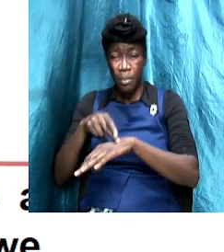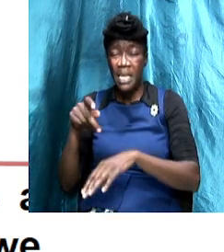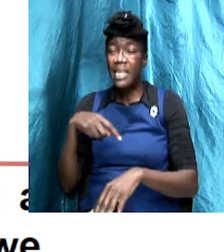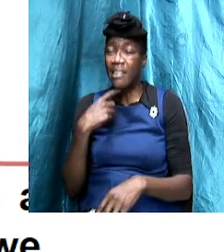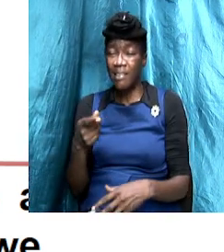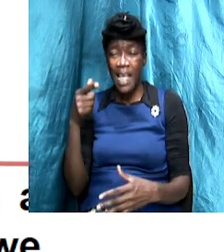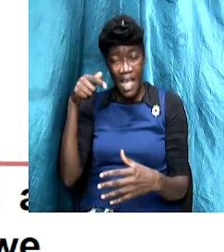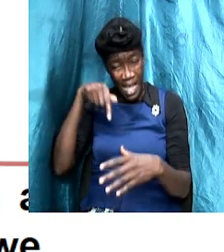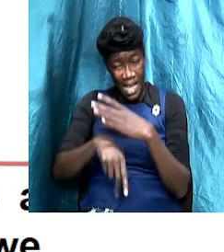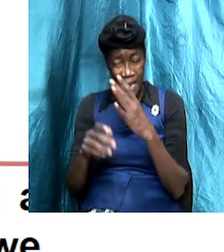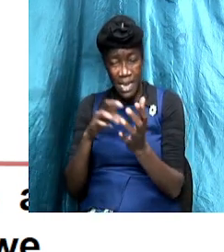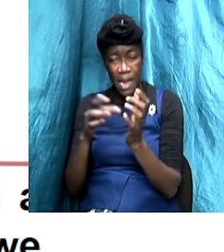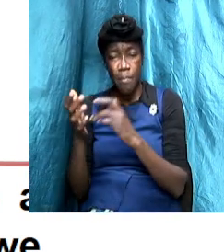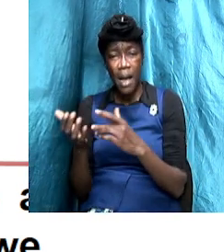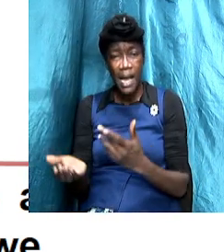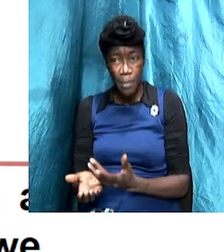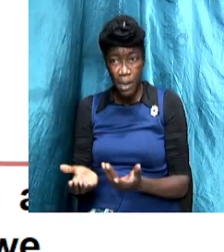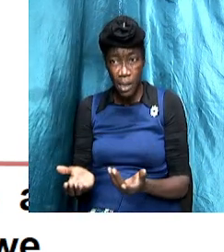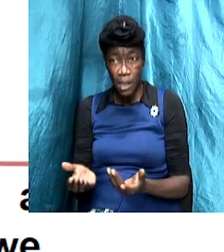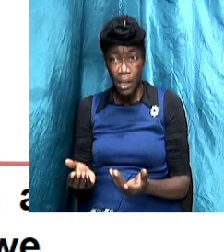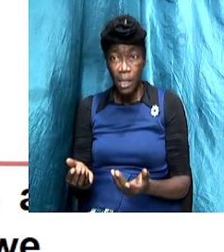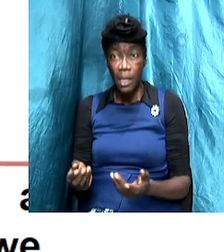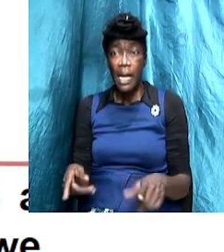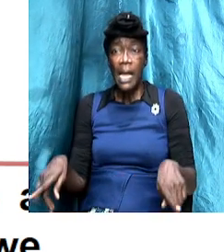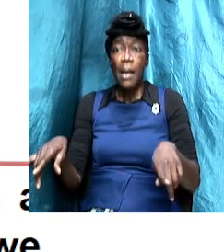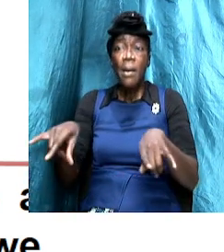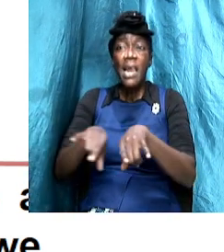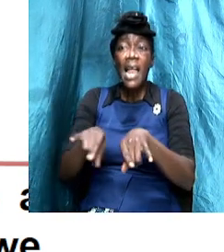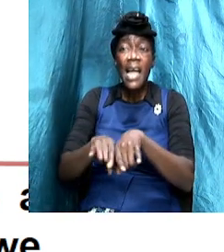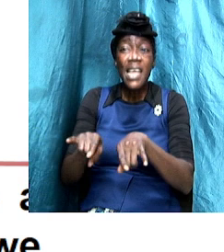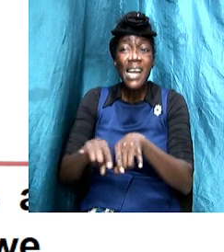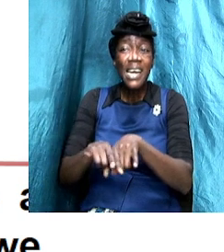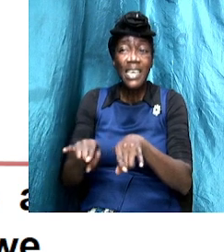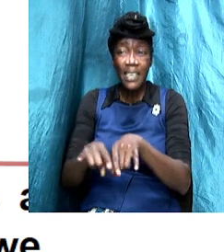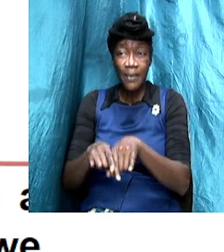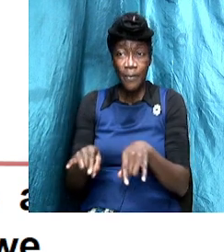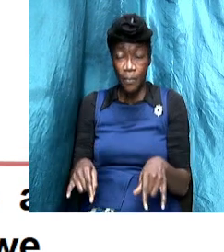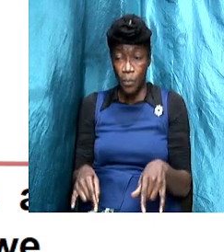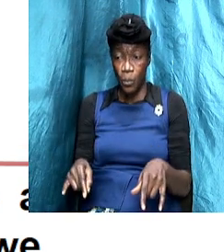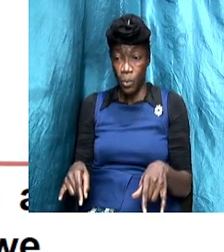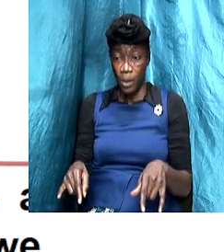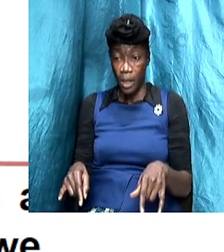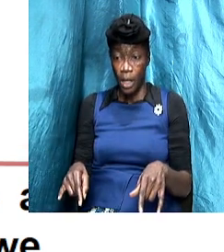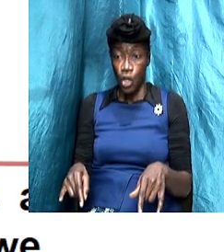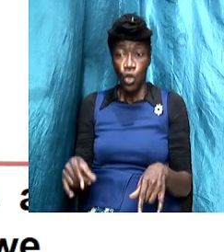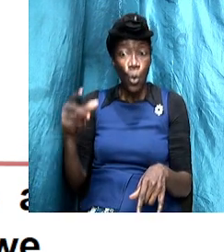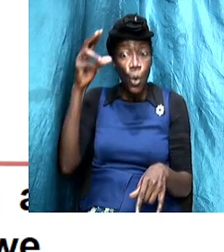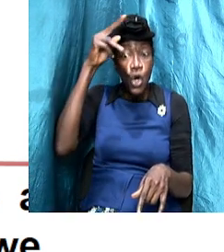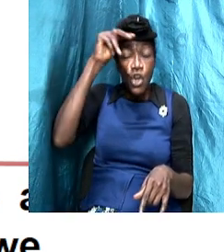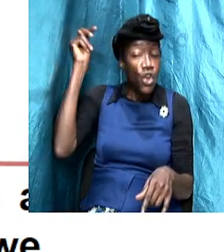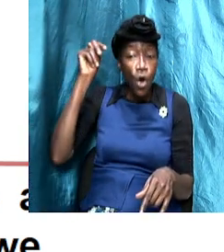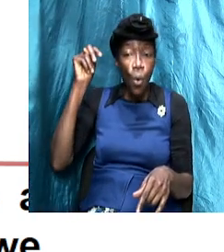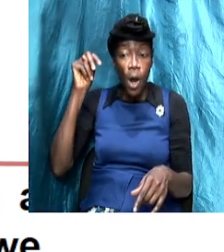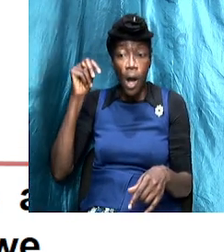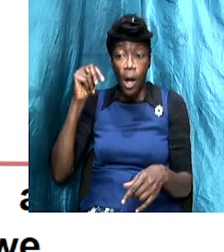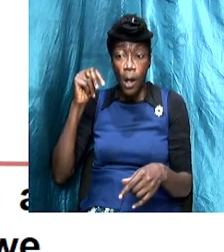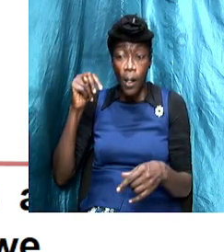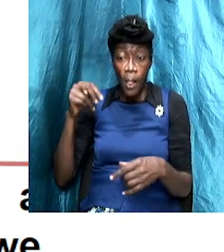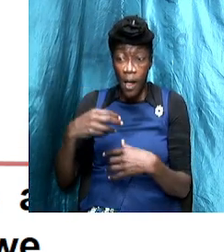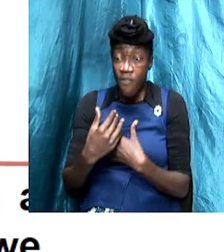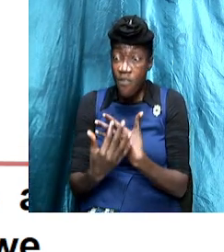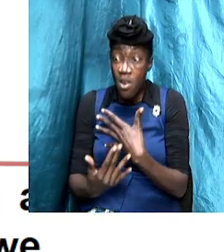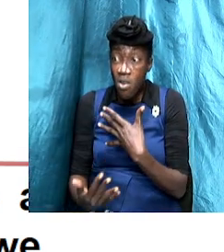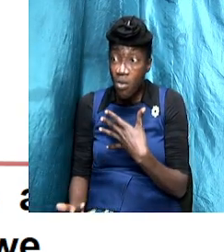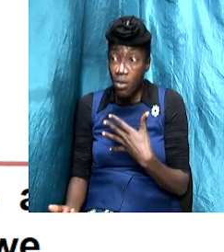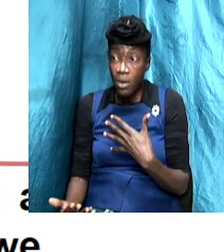likening on baptism to Noah's flood. If the people did not go in that boat, the 8 of them, they would not have been saved. And he's saying the same